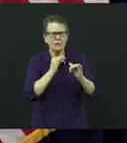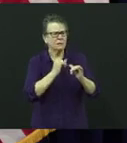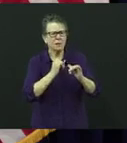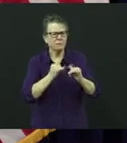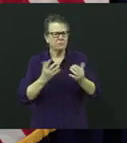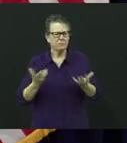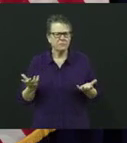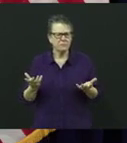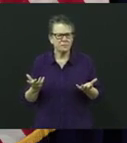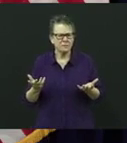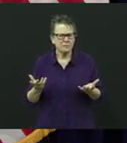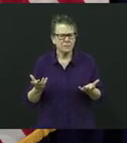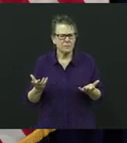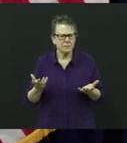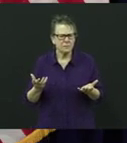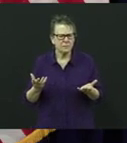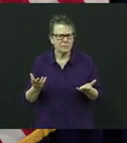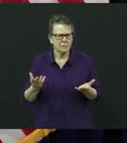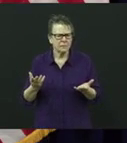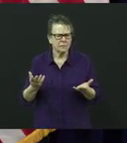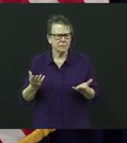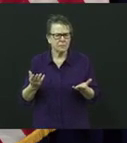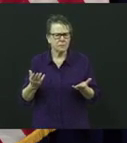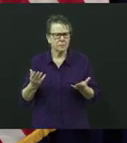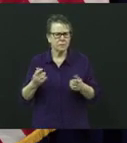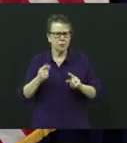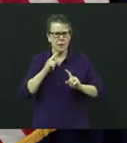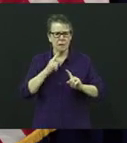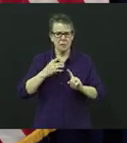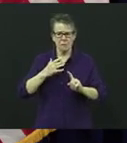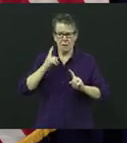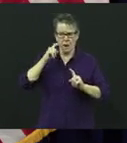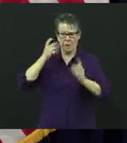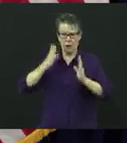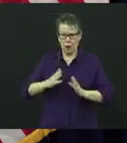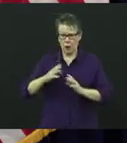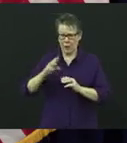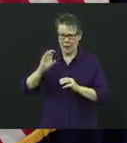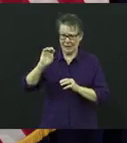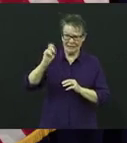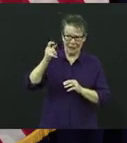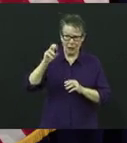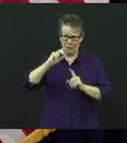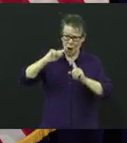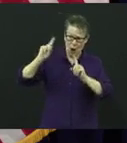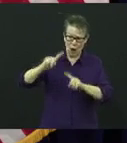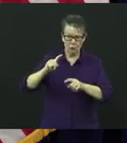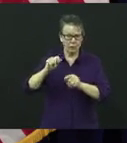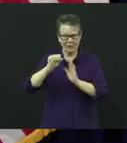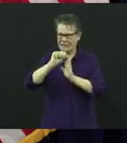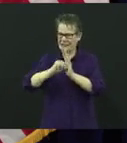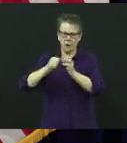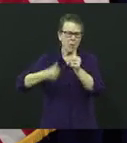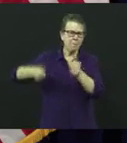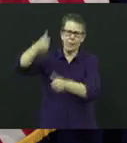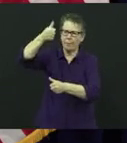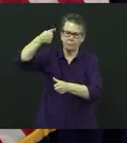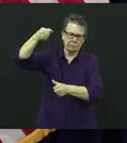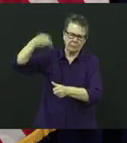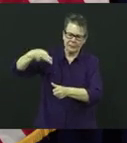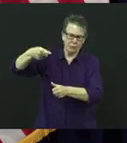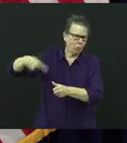the executive order that we have to run this as one state. We can't run the risk of different rules and regulations